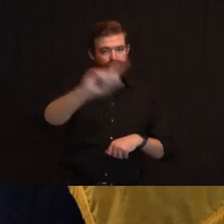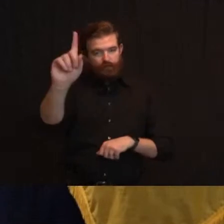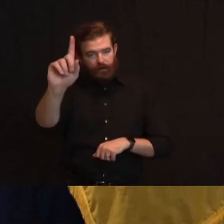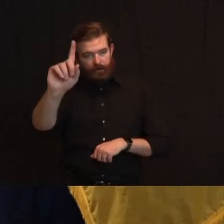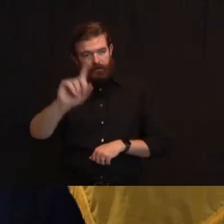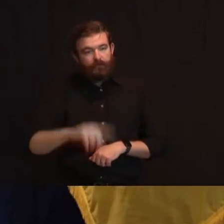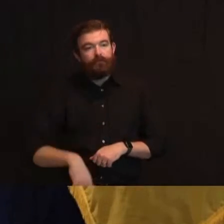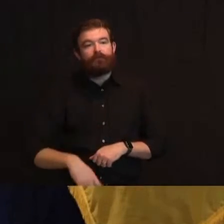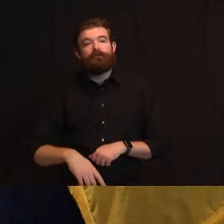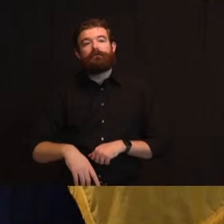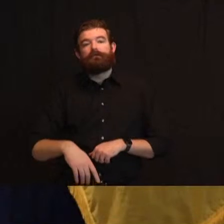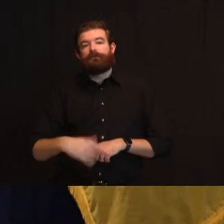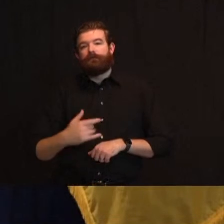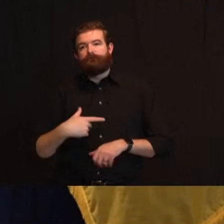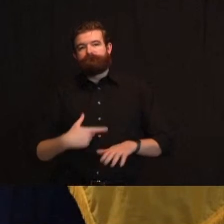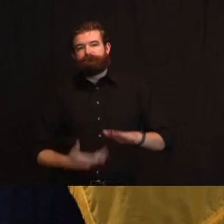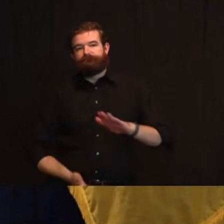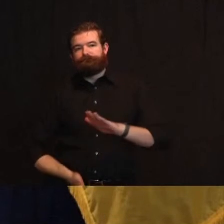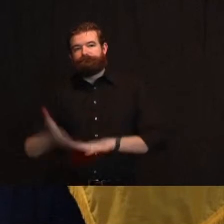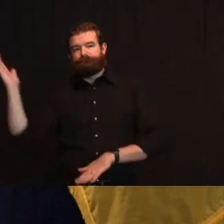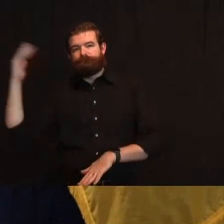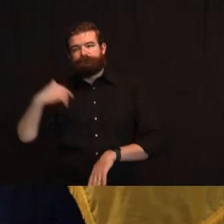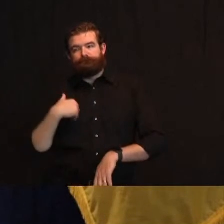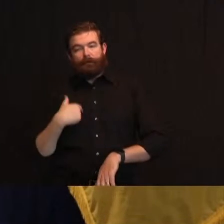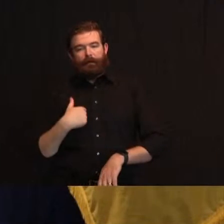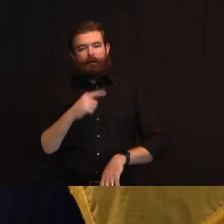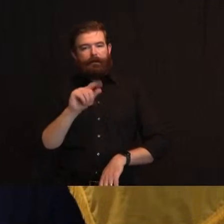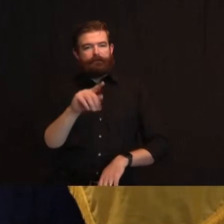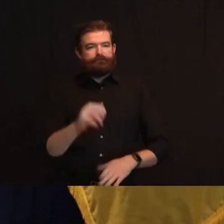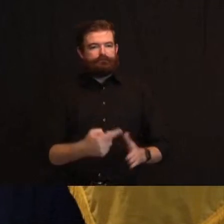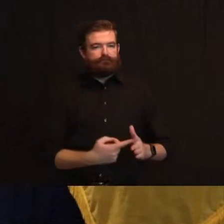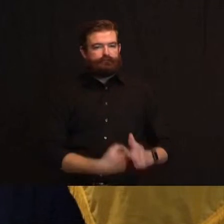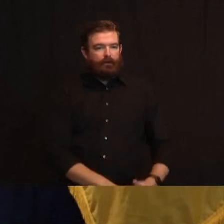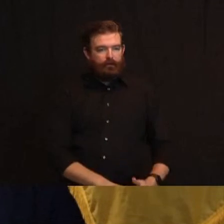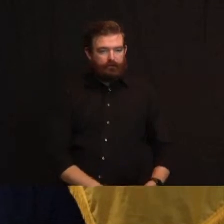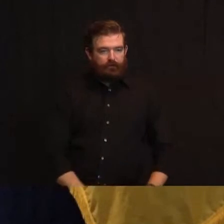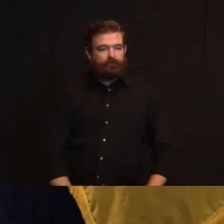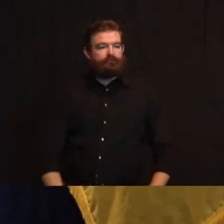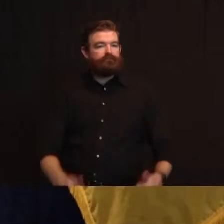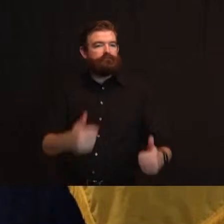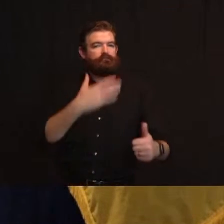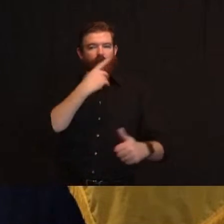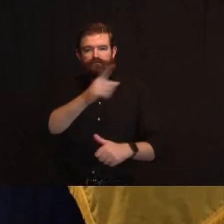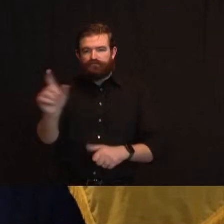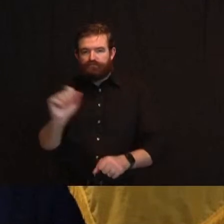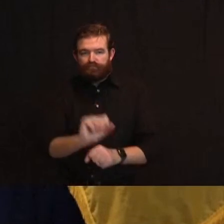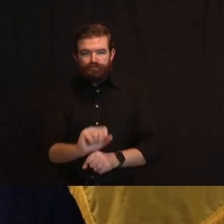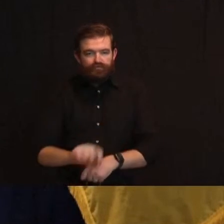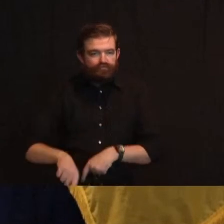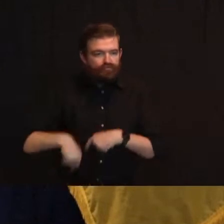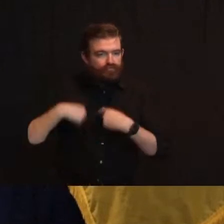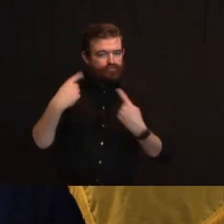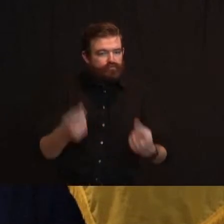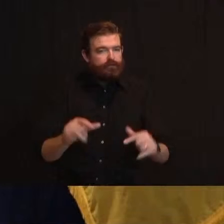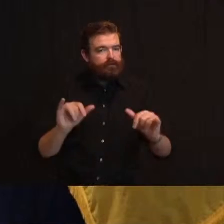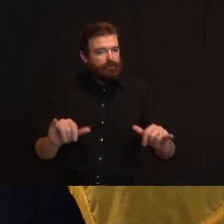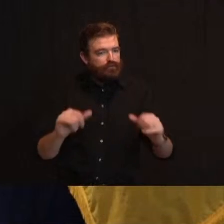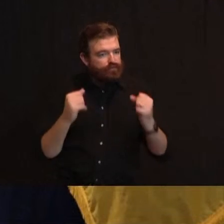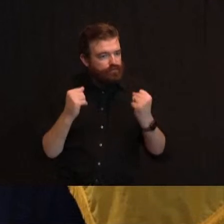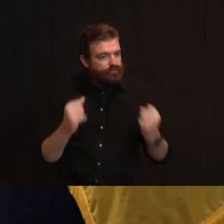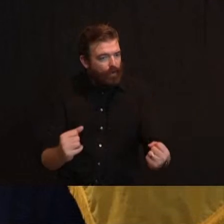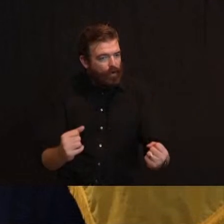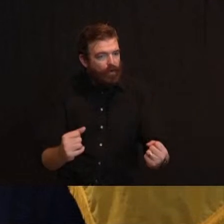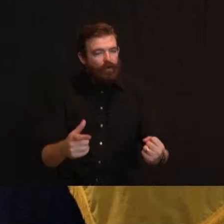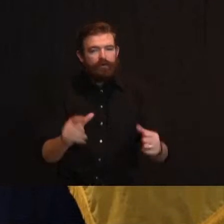already later than we wanted to be. Thank you for everything you've done, folks. Keep up the great work. Stay strong. Stay in the game.